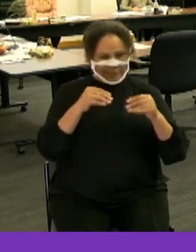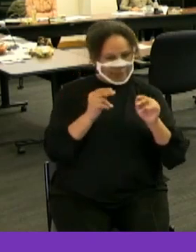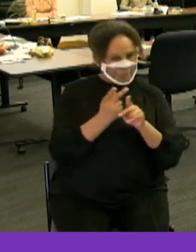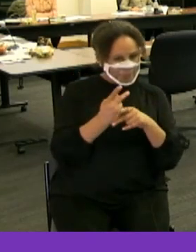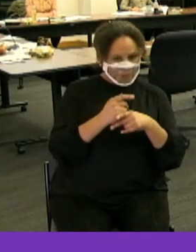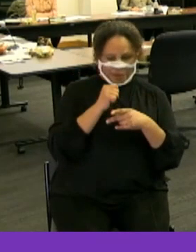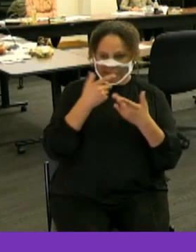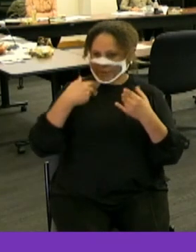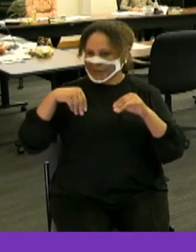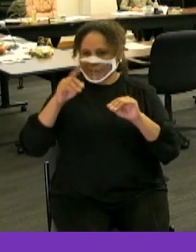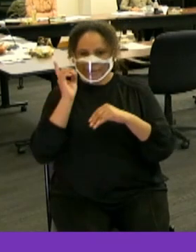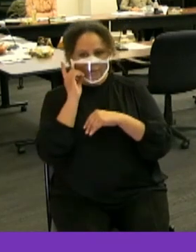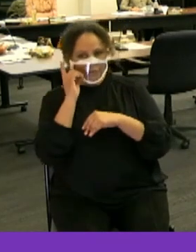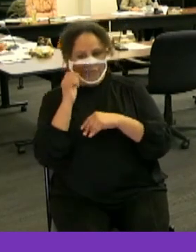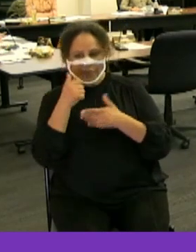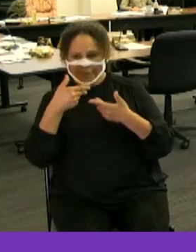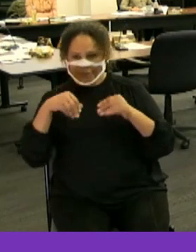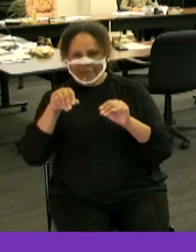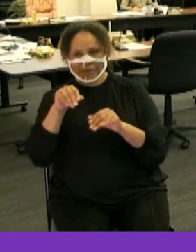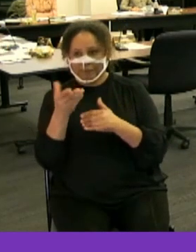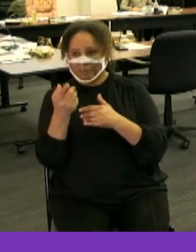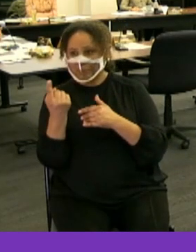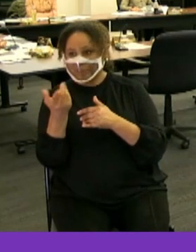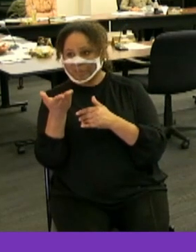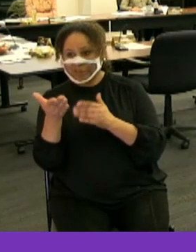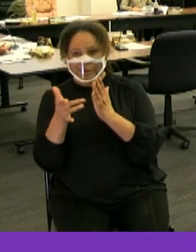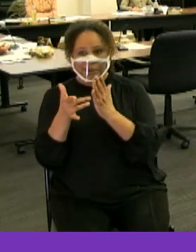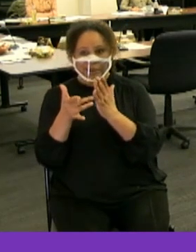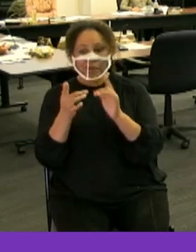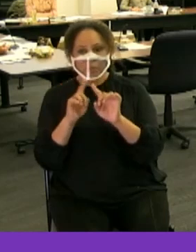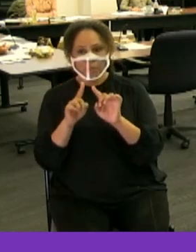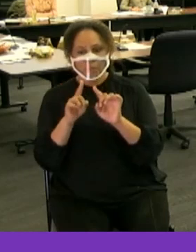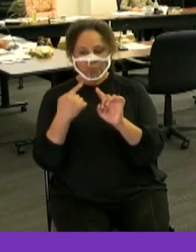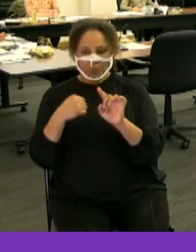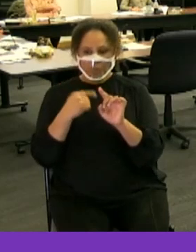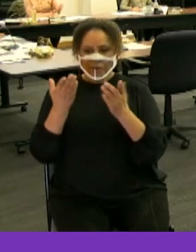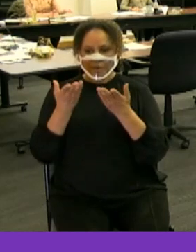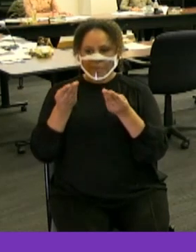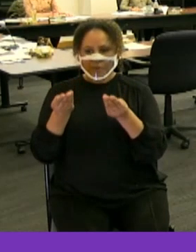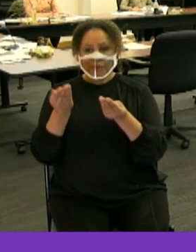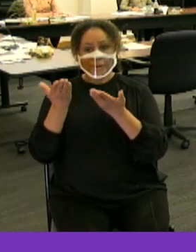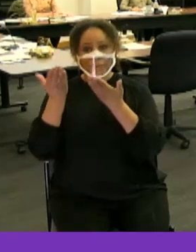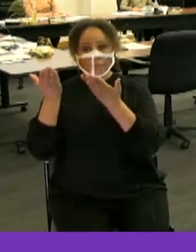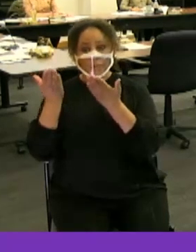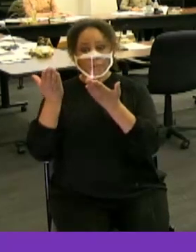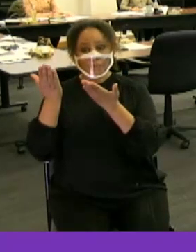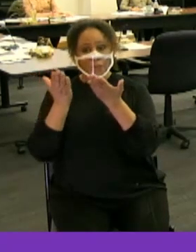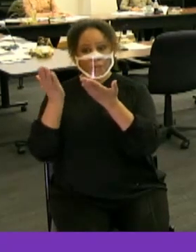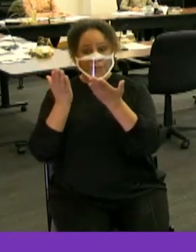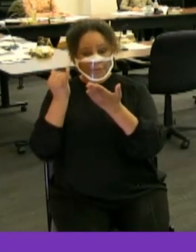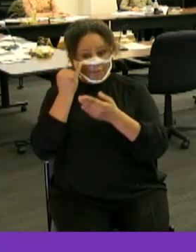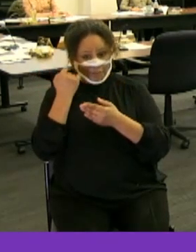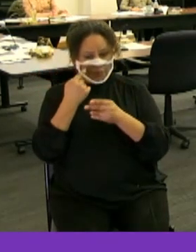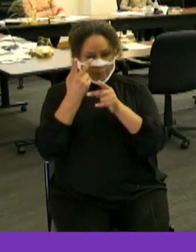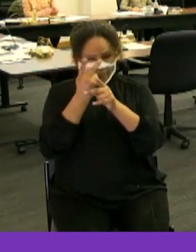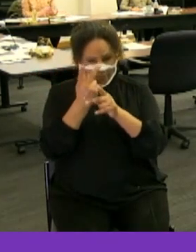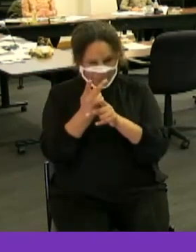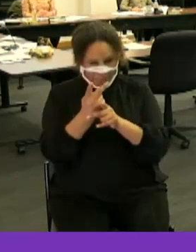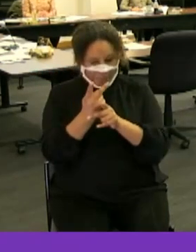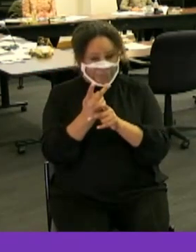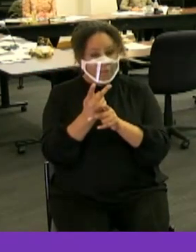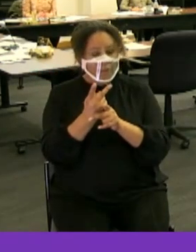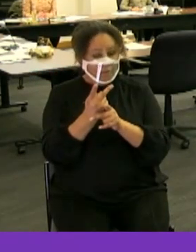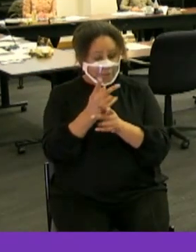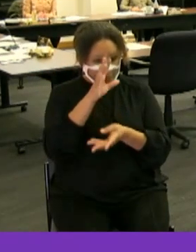not selling a phone, we're not selling a widget. We are providing a service. But if we do the math and we take the dollar